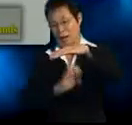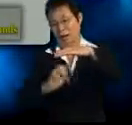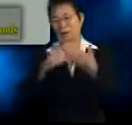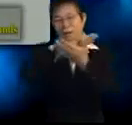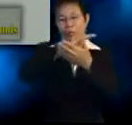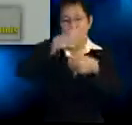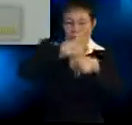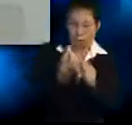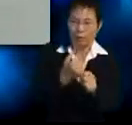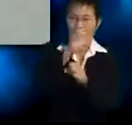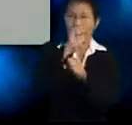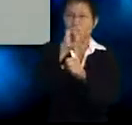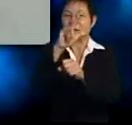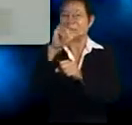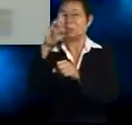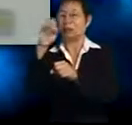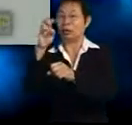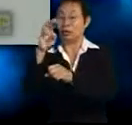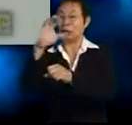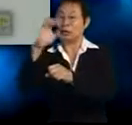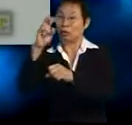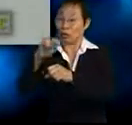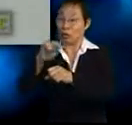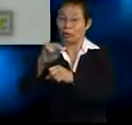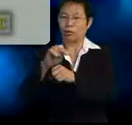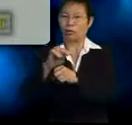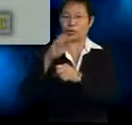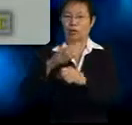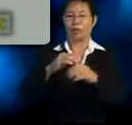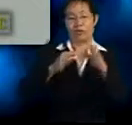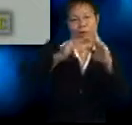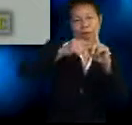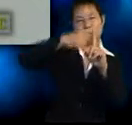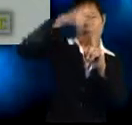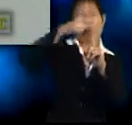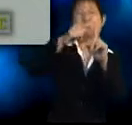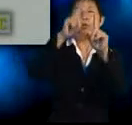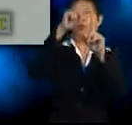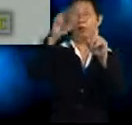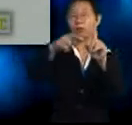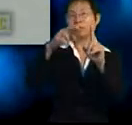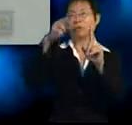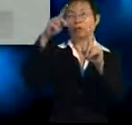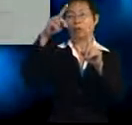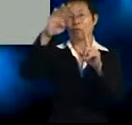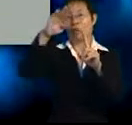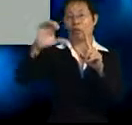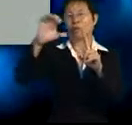form silicon compounds. It has a melting point of 1410 degrees